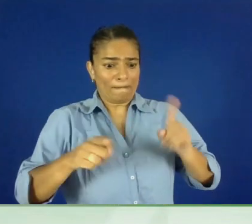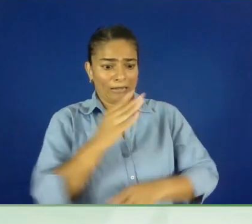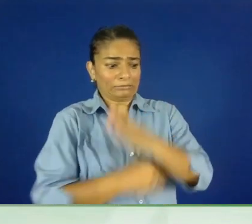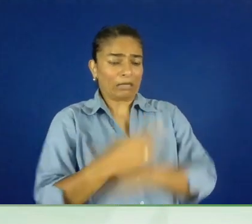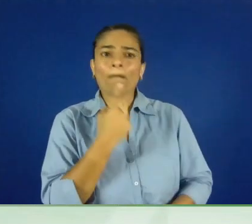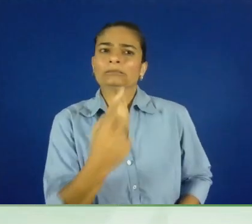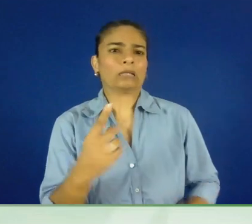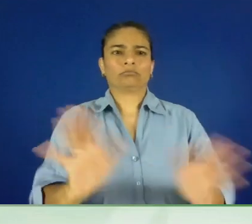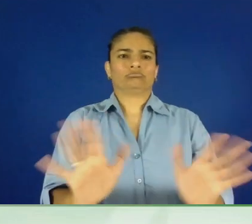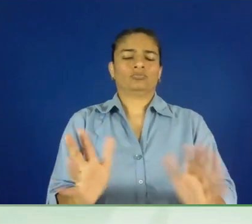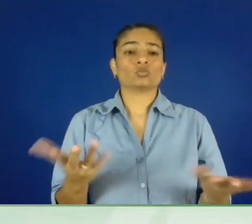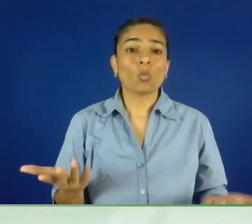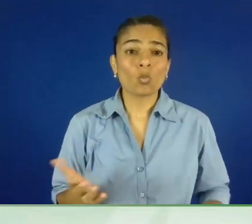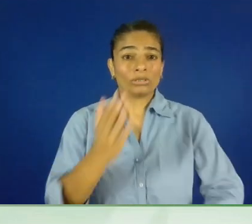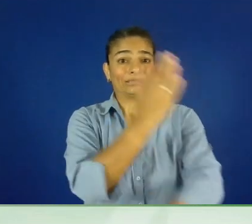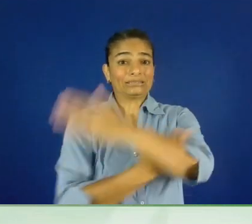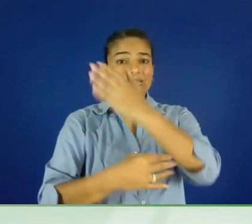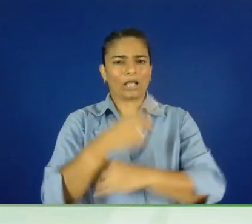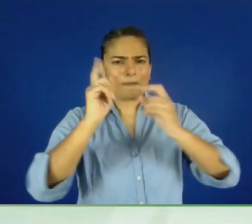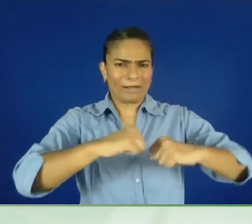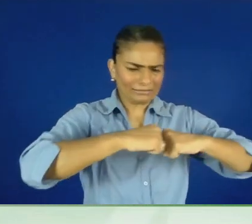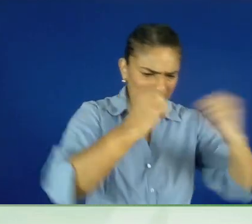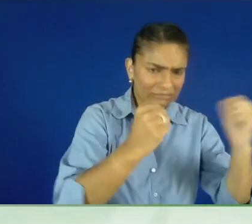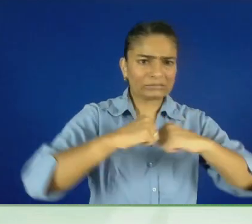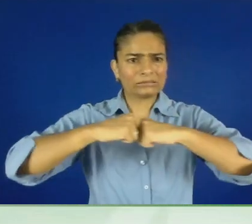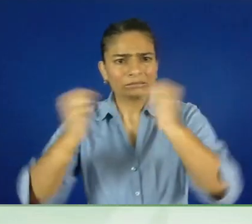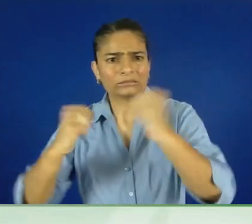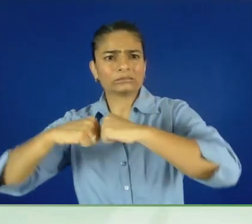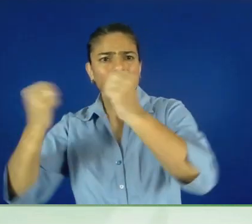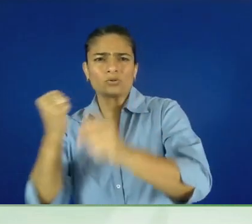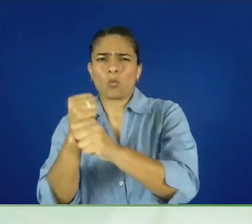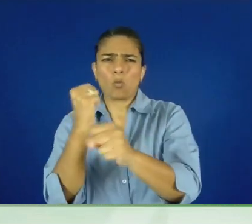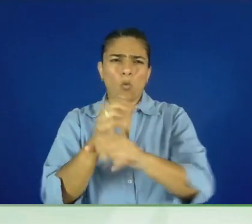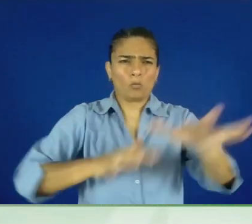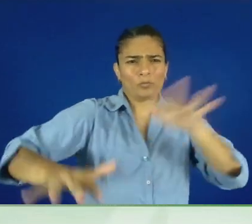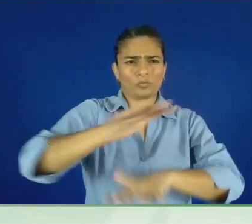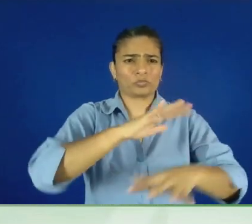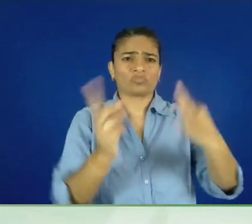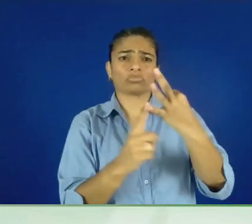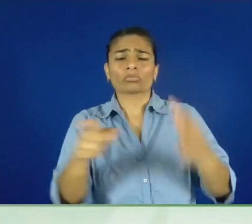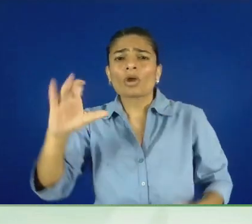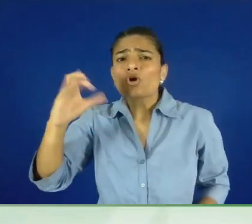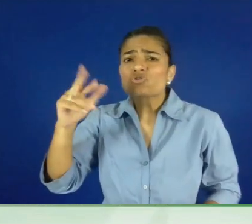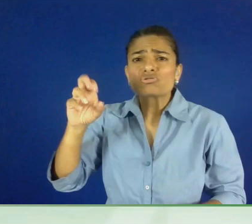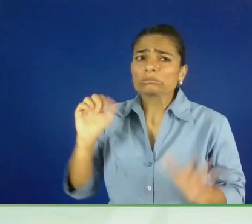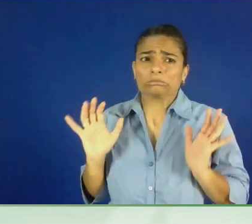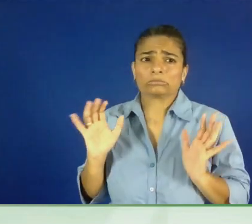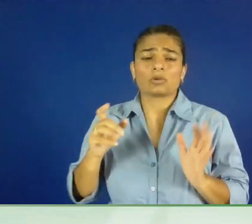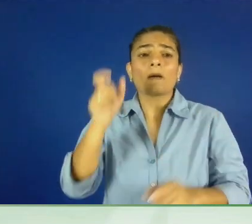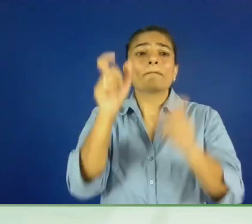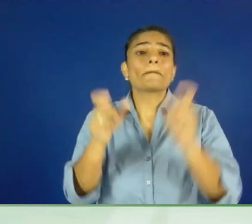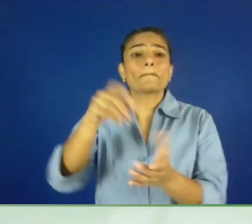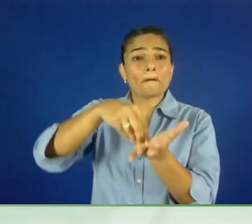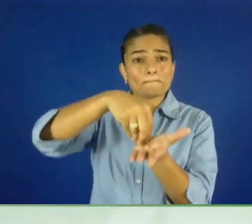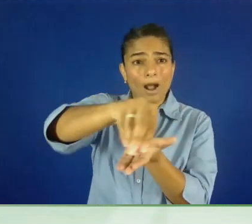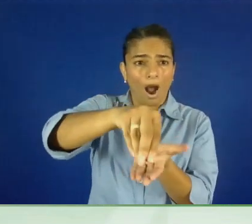here? Because somebody has to buy the stuff that garage outfit produced. And if we could find a way, as with